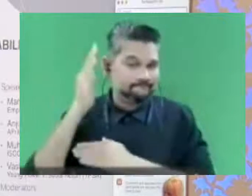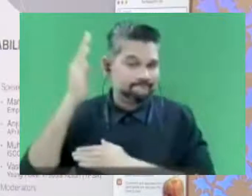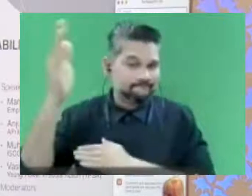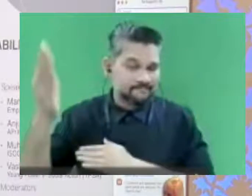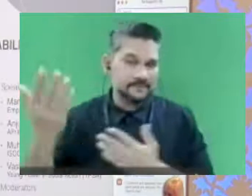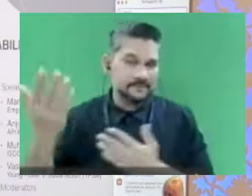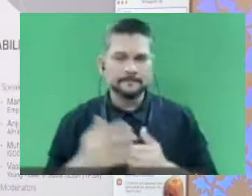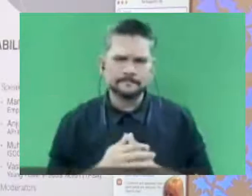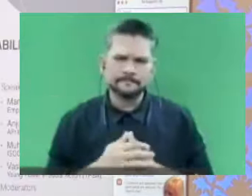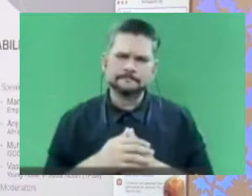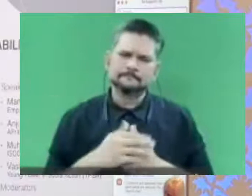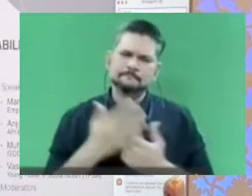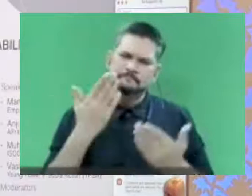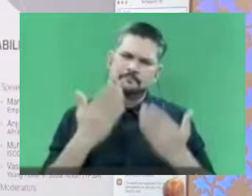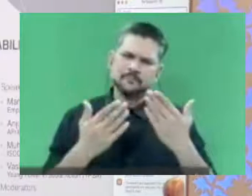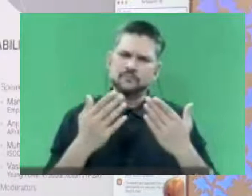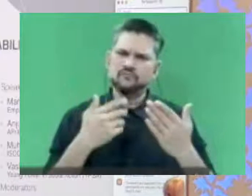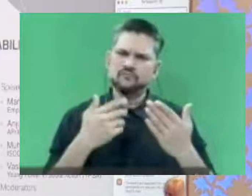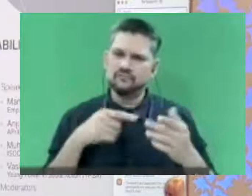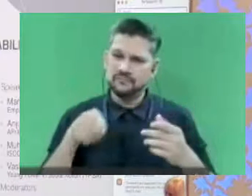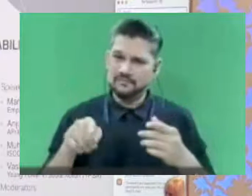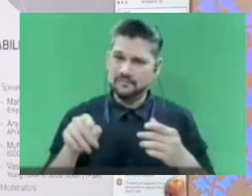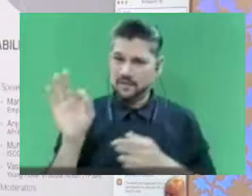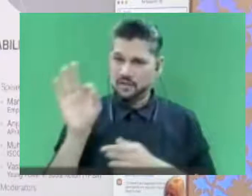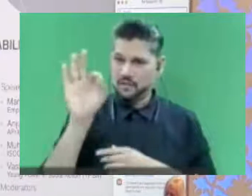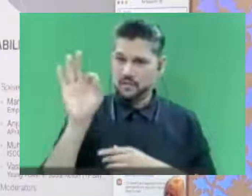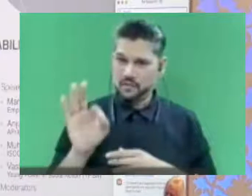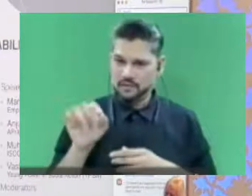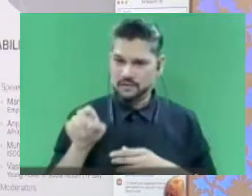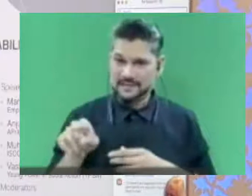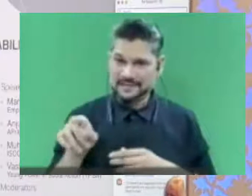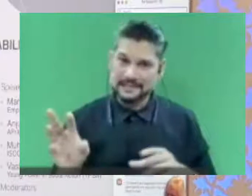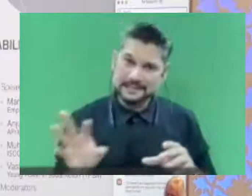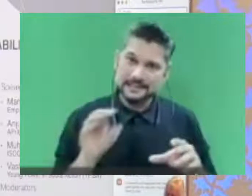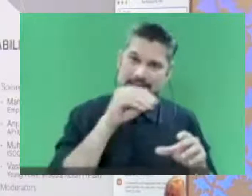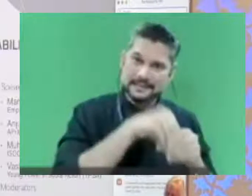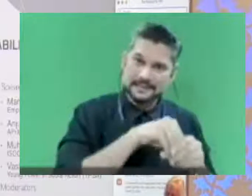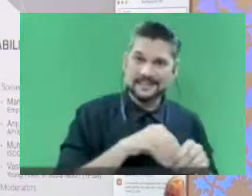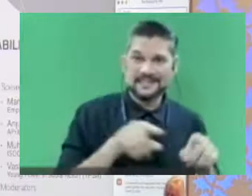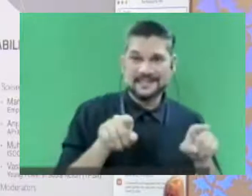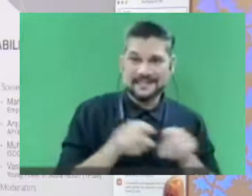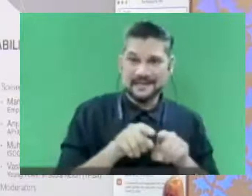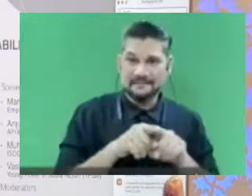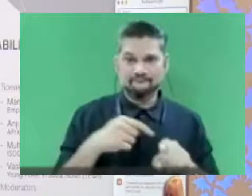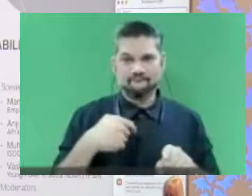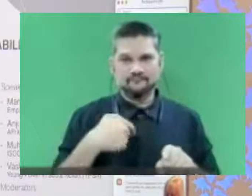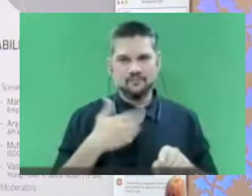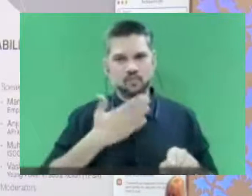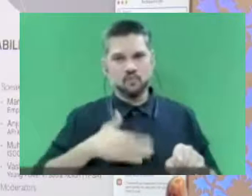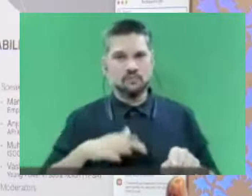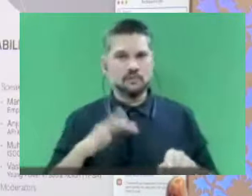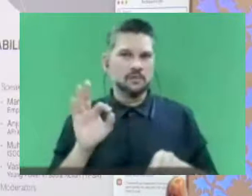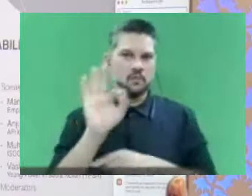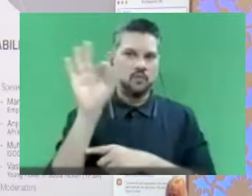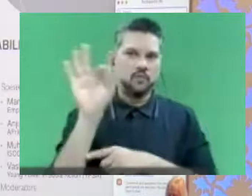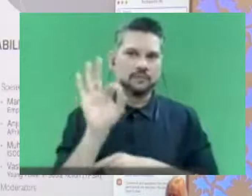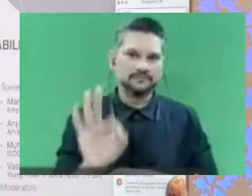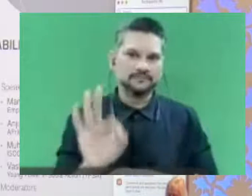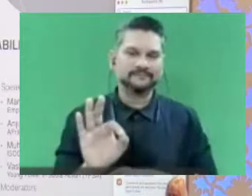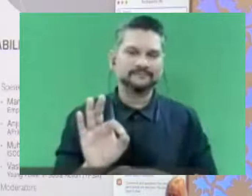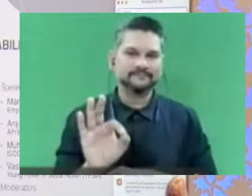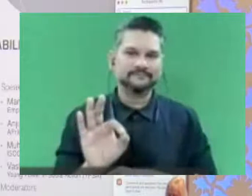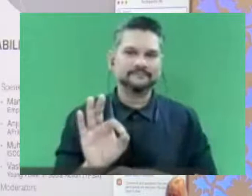include that in one of the questions that I wanted to ask particular panelist